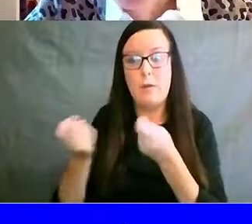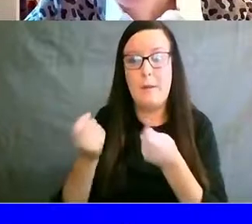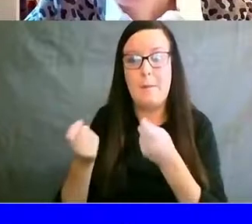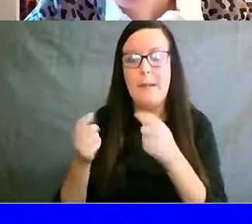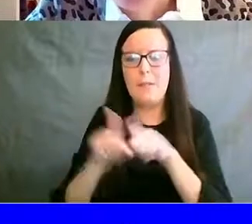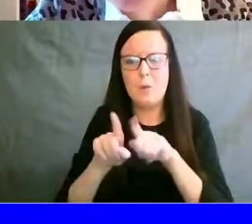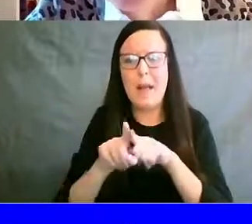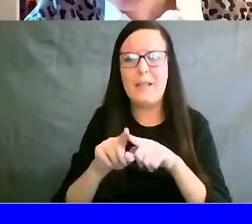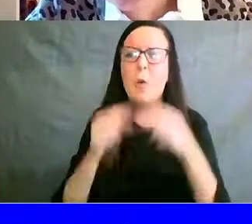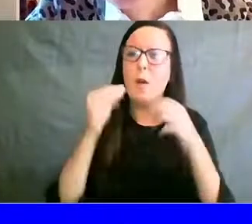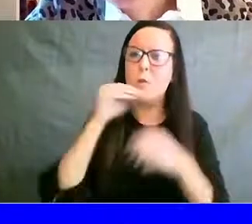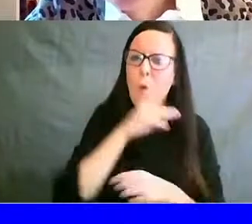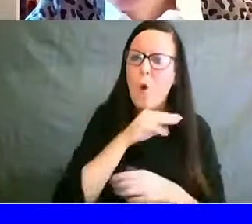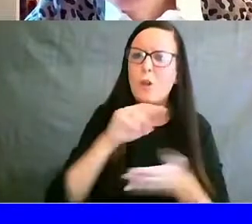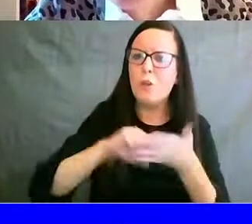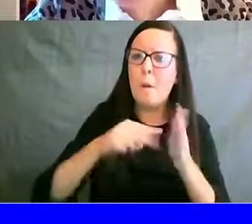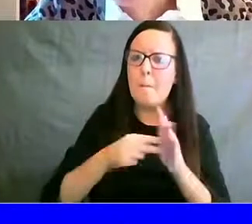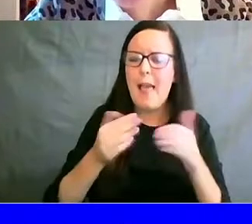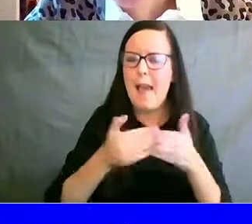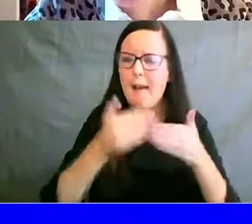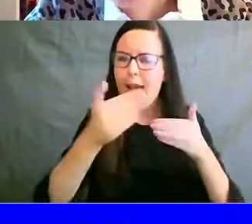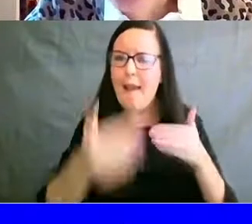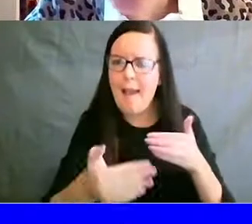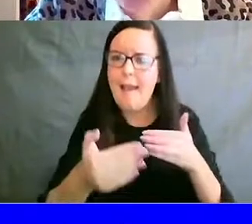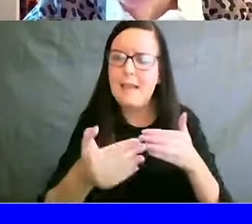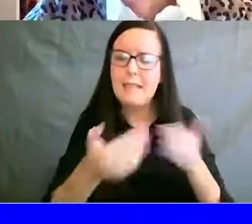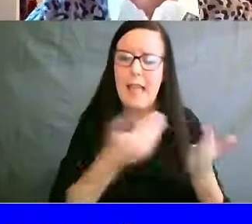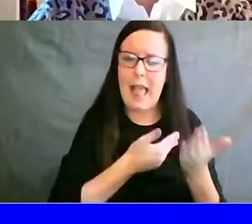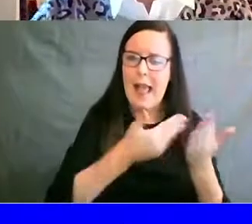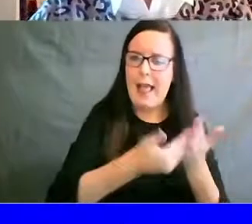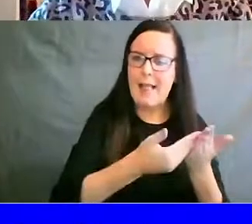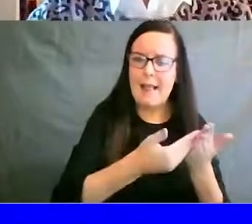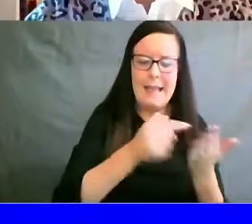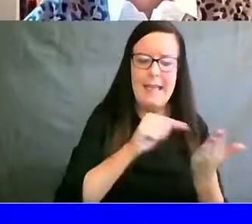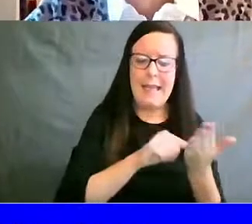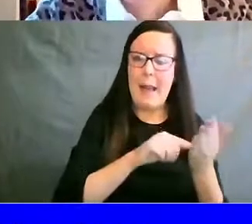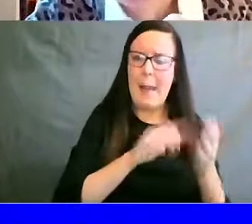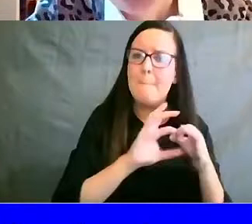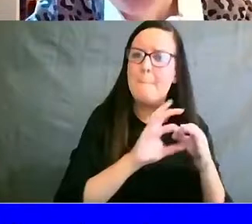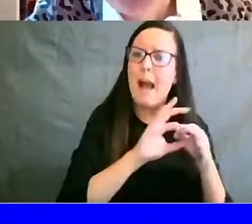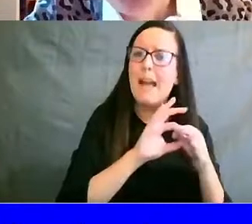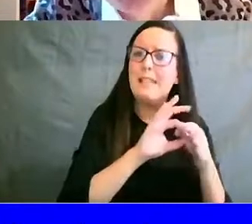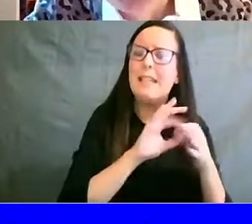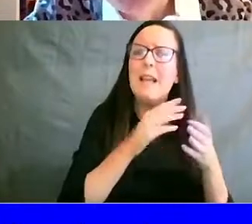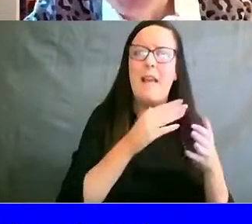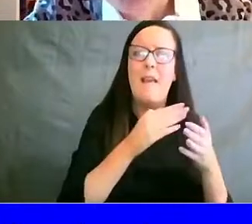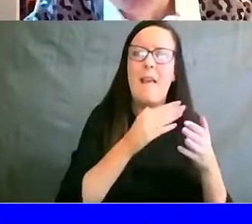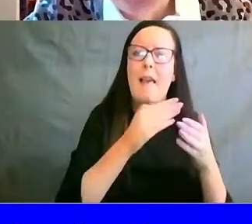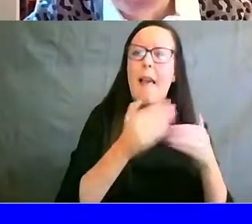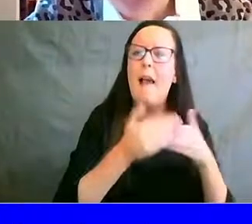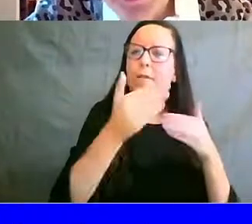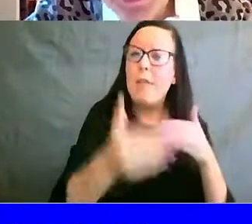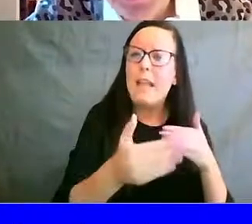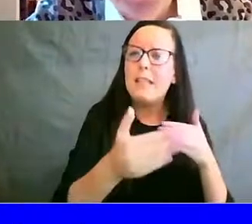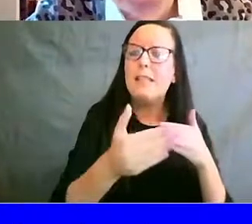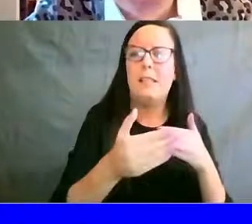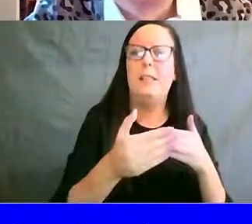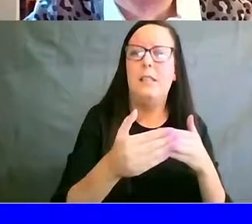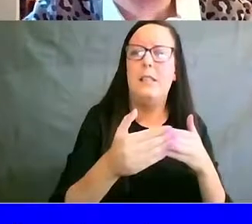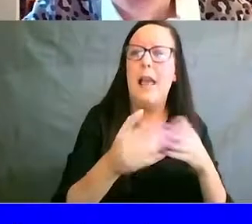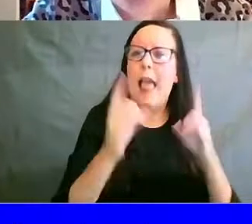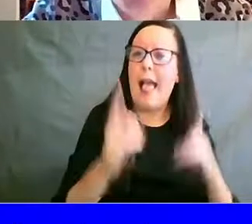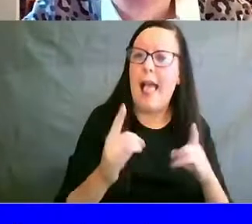ahead and to provide legally binding advance refusal of treatment. And I'll say a little bit more in a moment about advanced